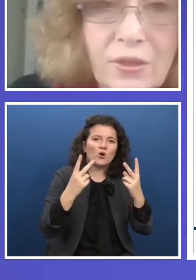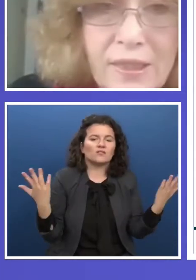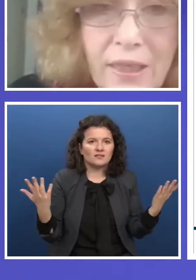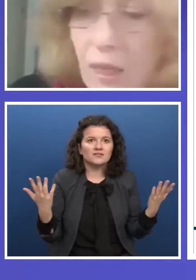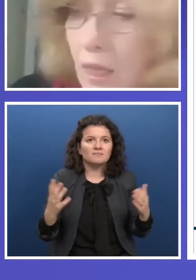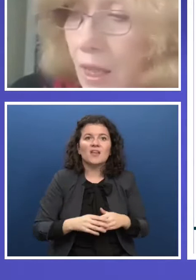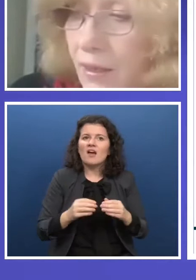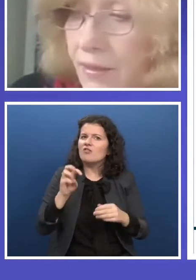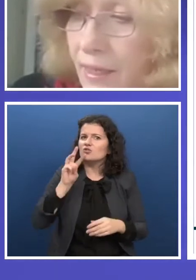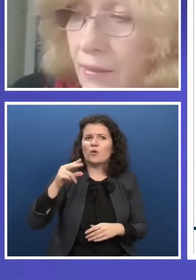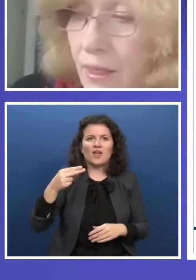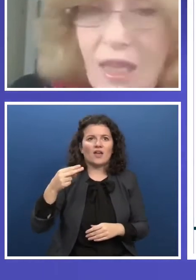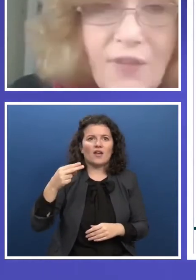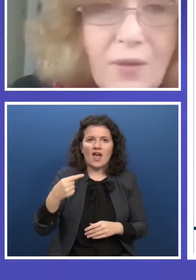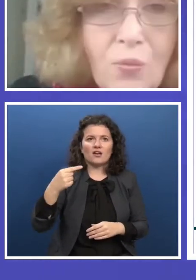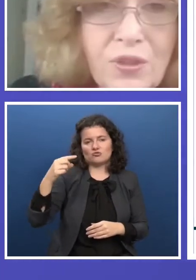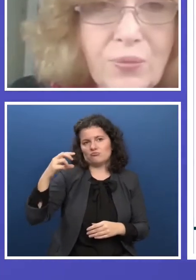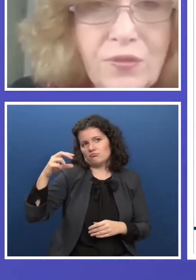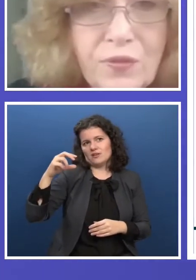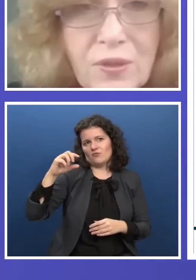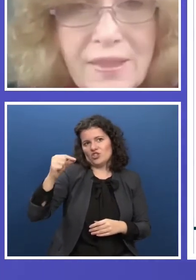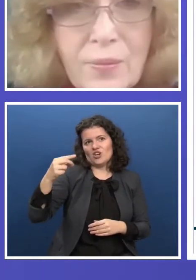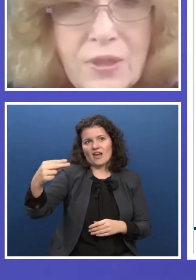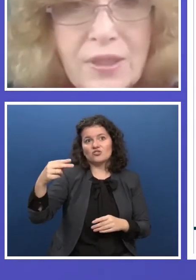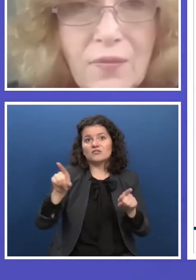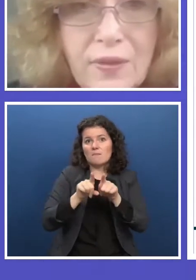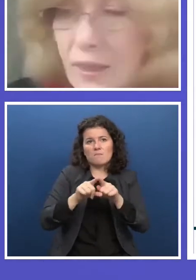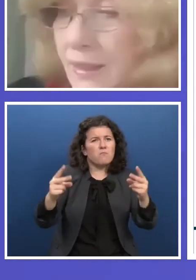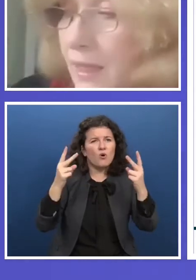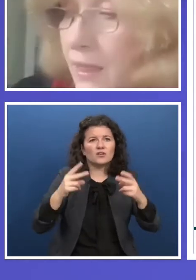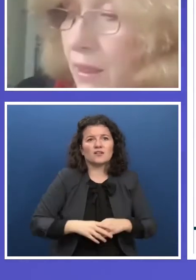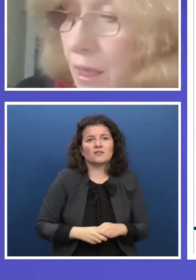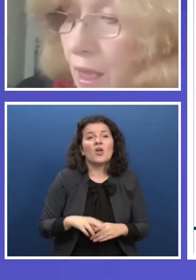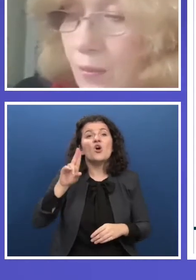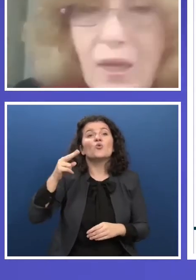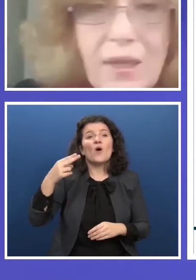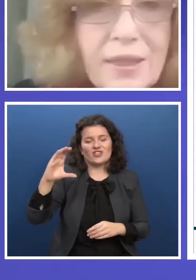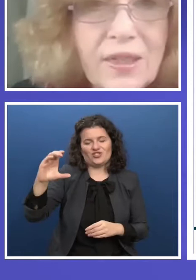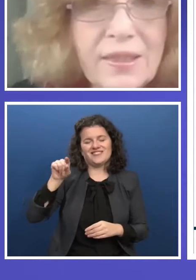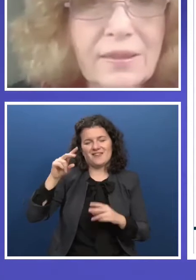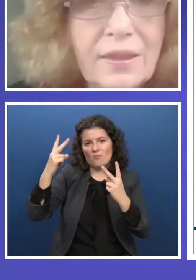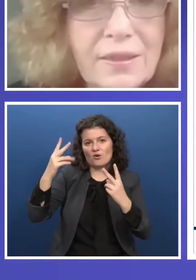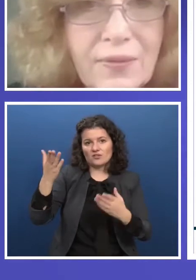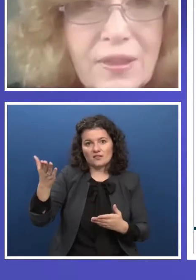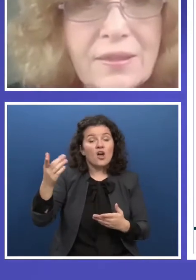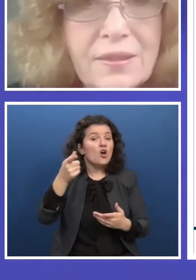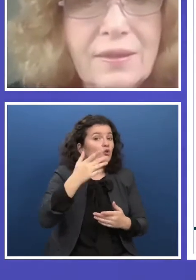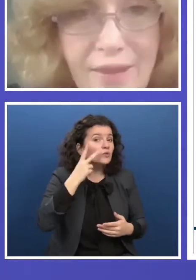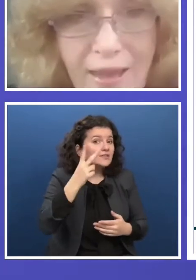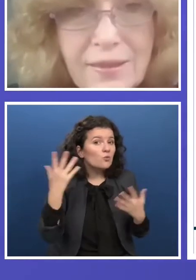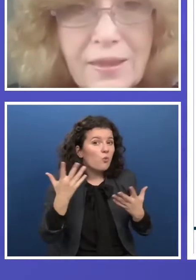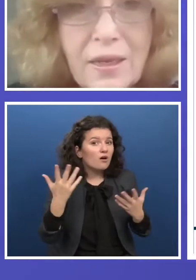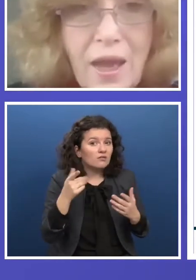health security. And I think if anyone wanted proof of concept, then COVID-19 has given